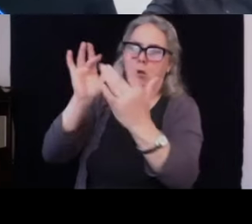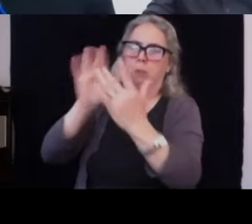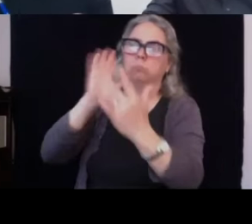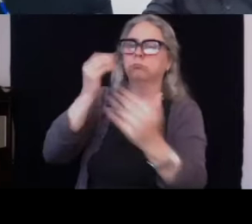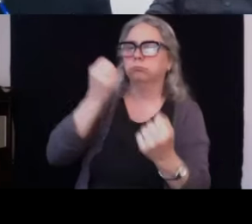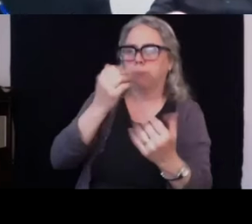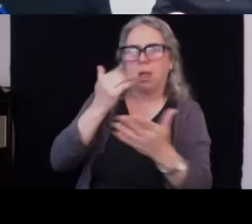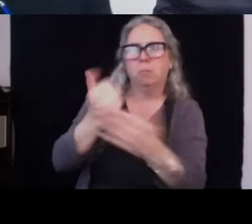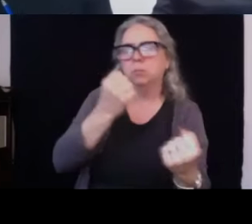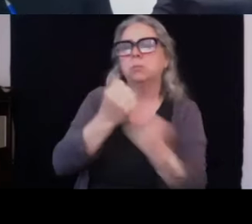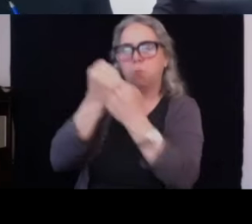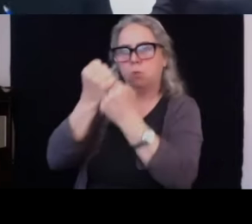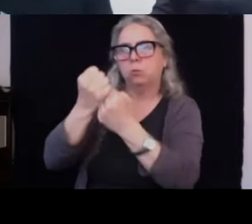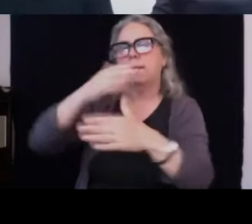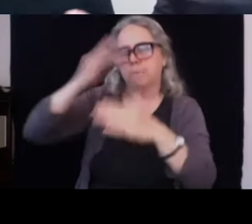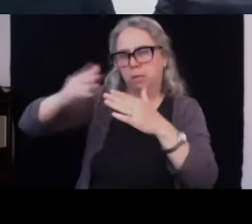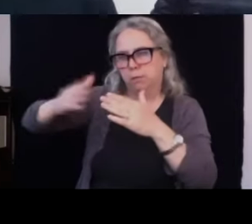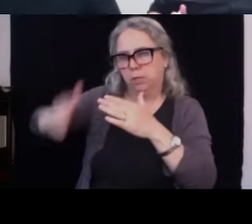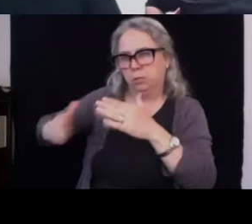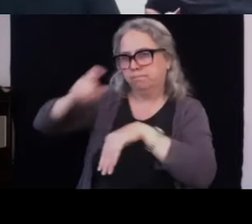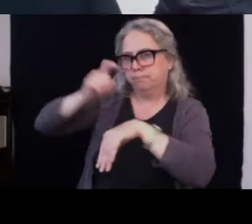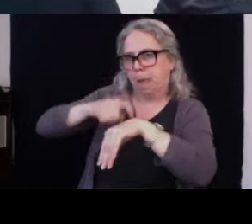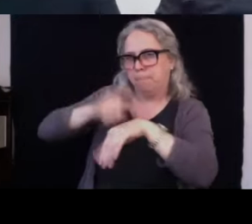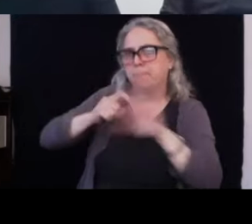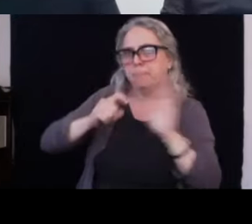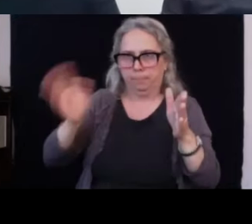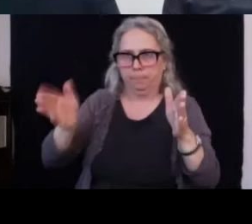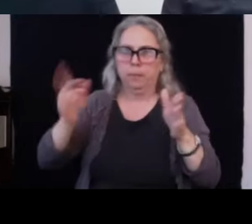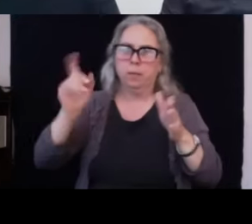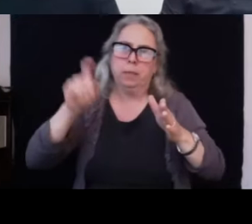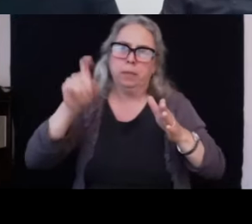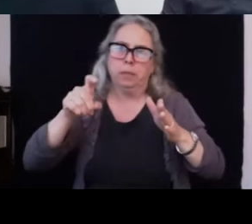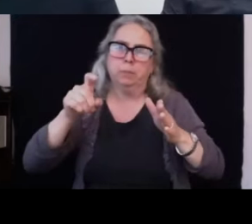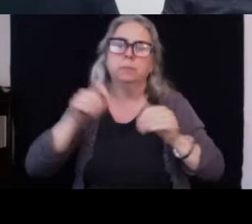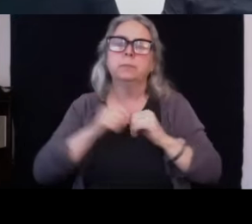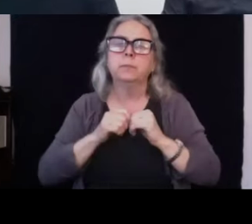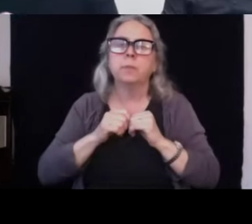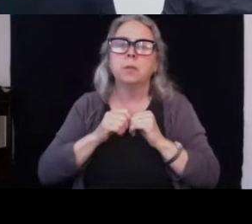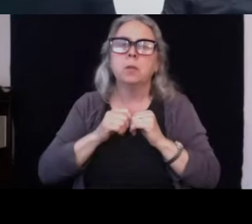done in time and within the time frame needed.